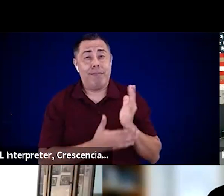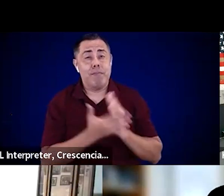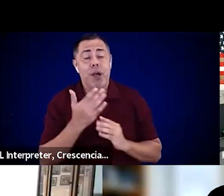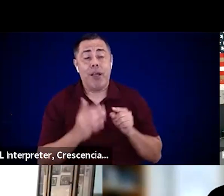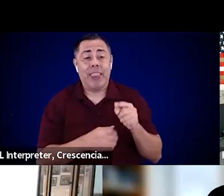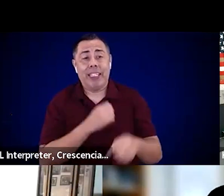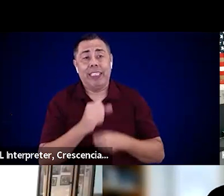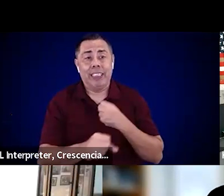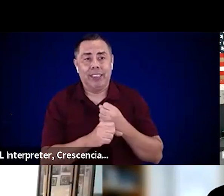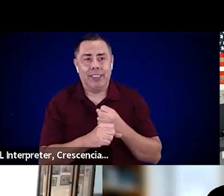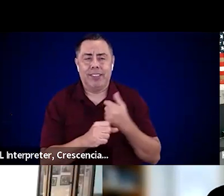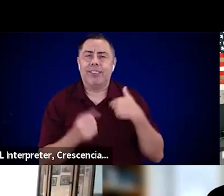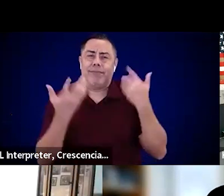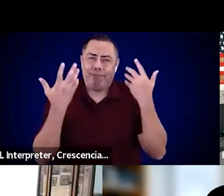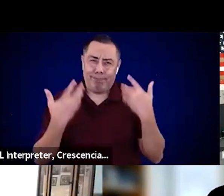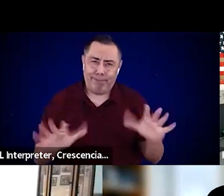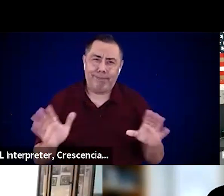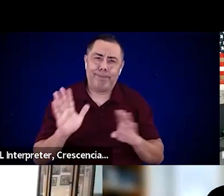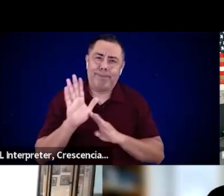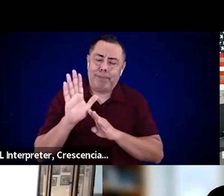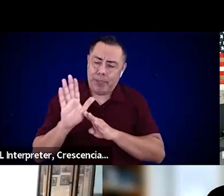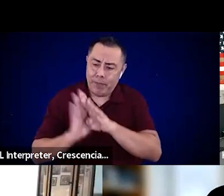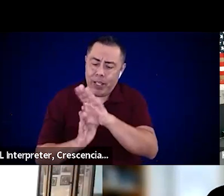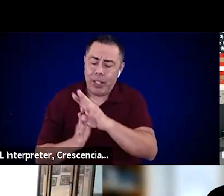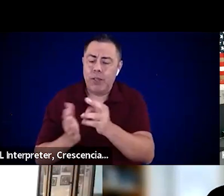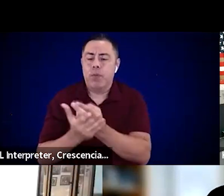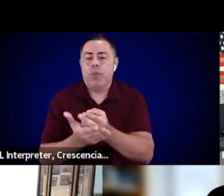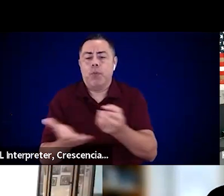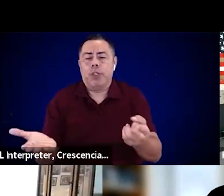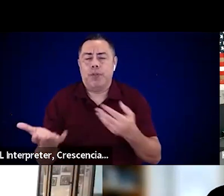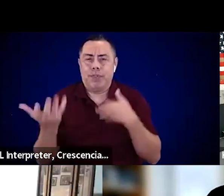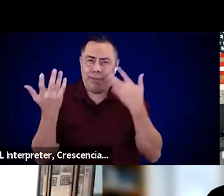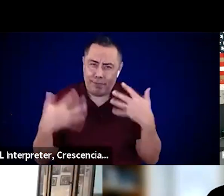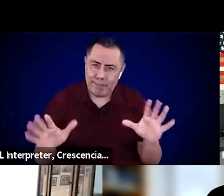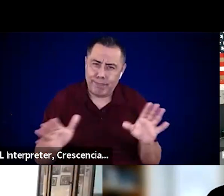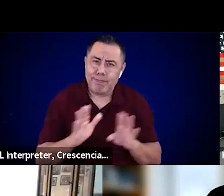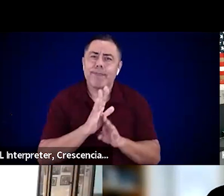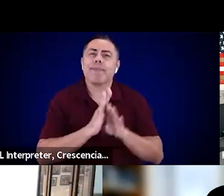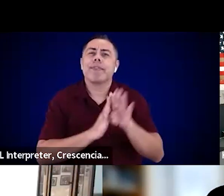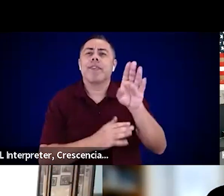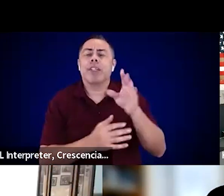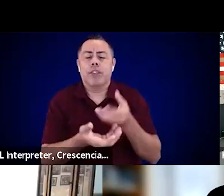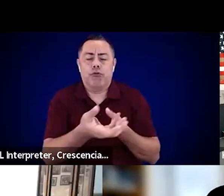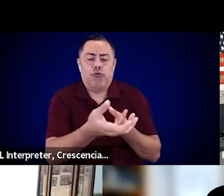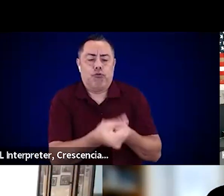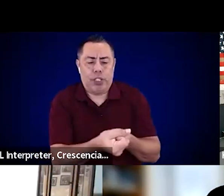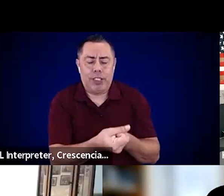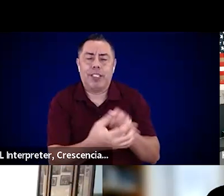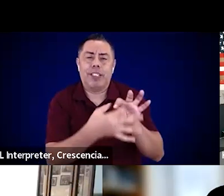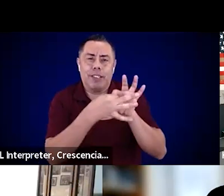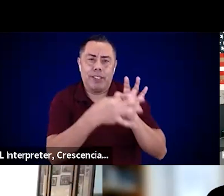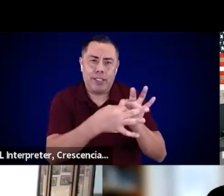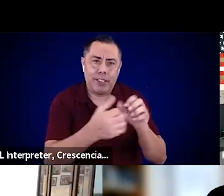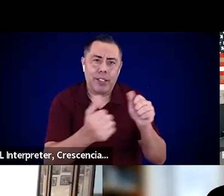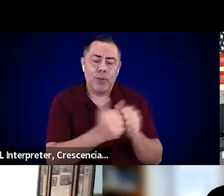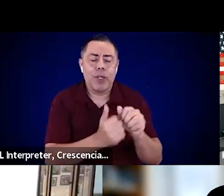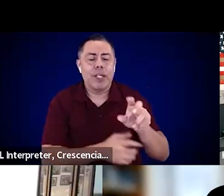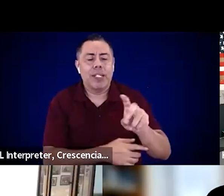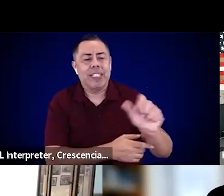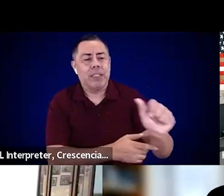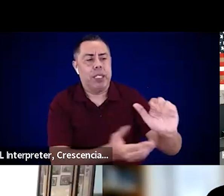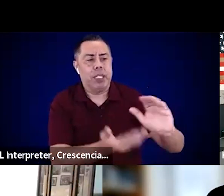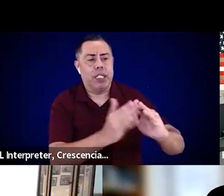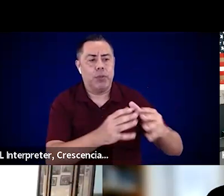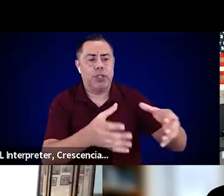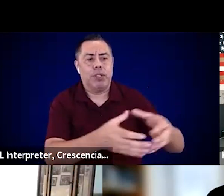developing those that trust and direct contacts with our disability communities here in Nevada. And it is really, really